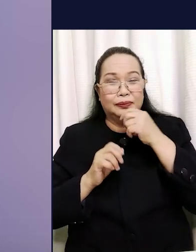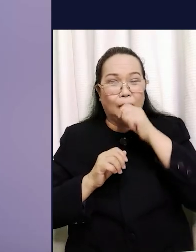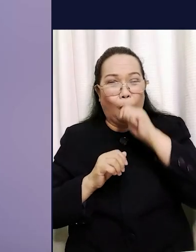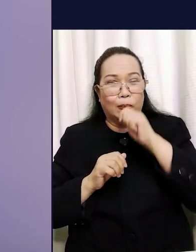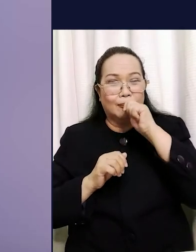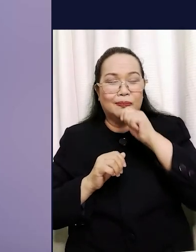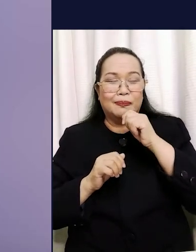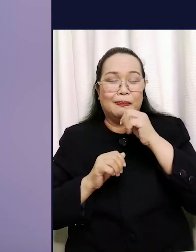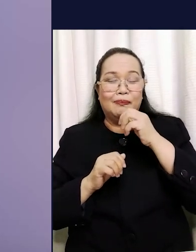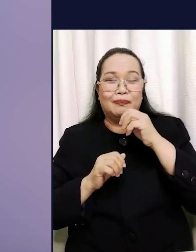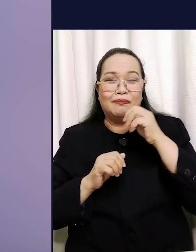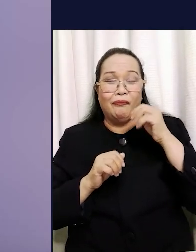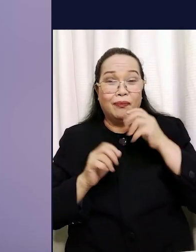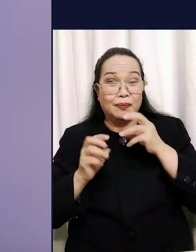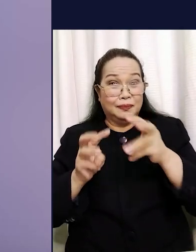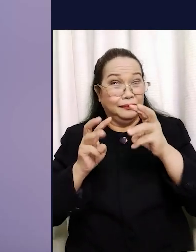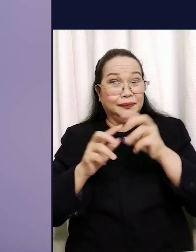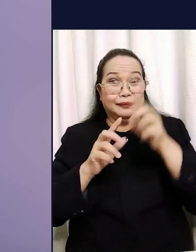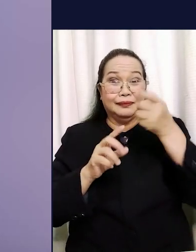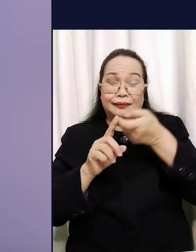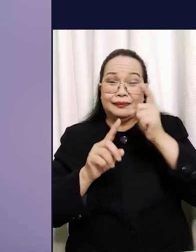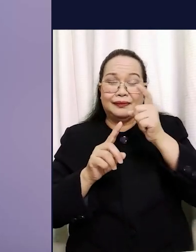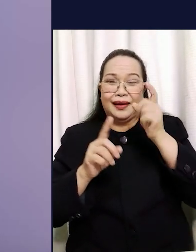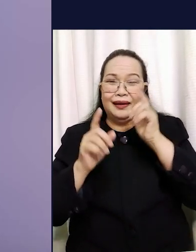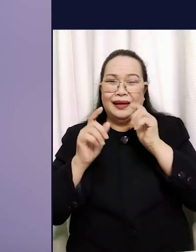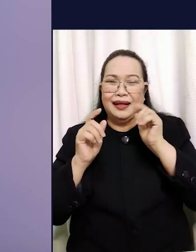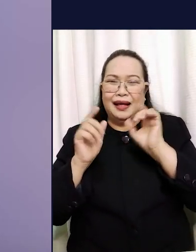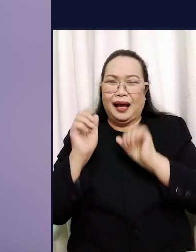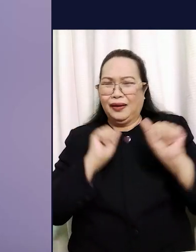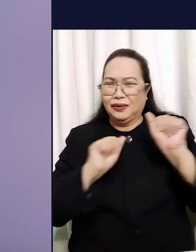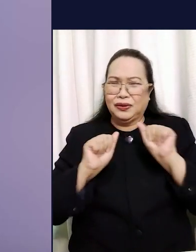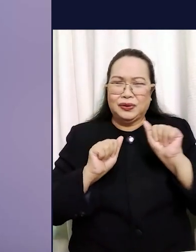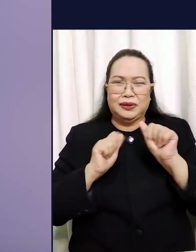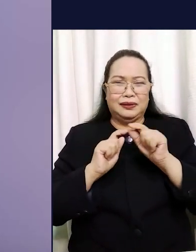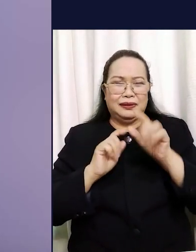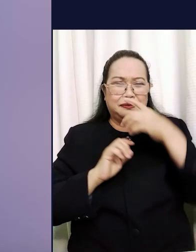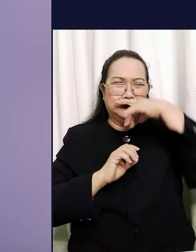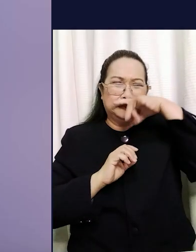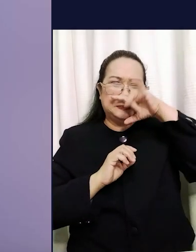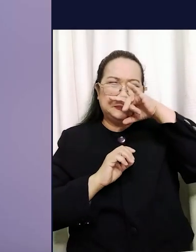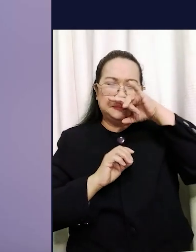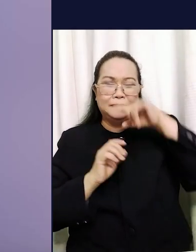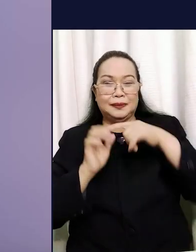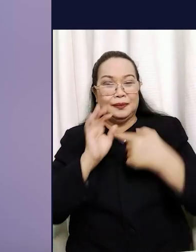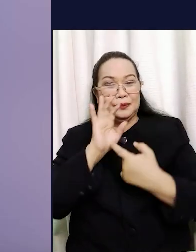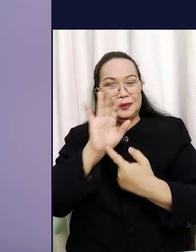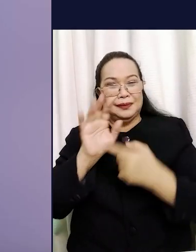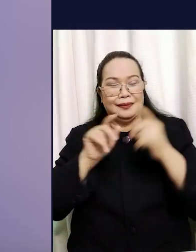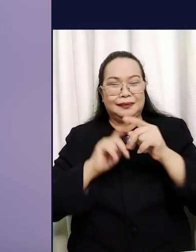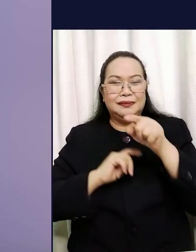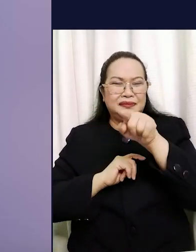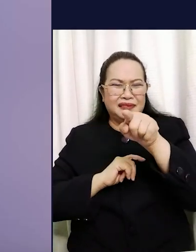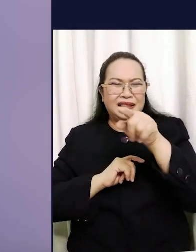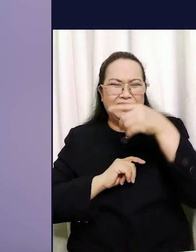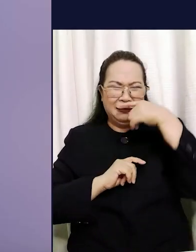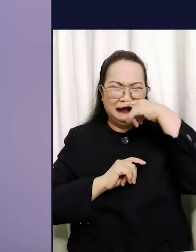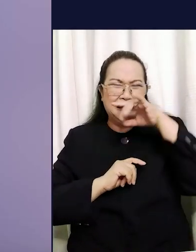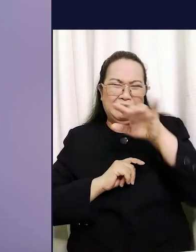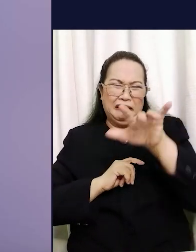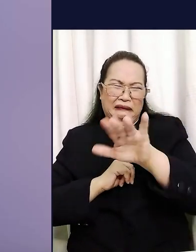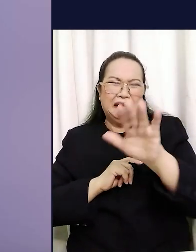hindi na pwede yung mga may edad. Ganon, no? Parang pambata lang. O tapos merong